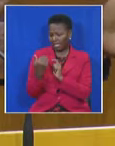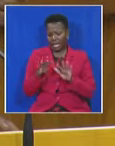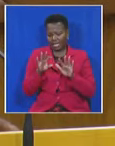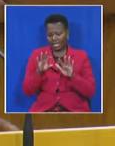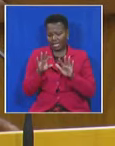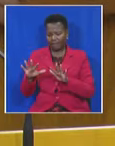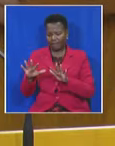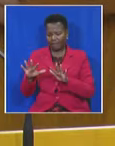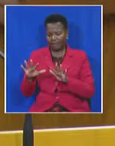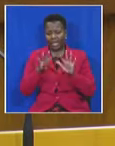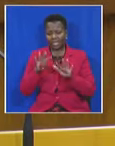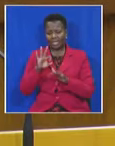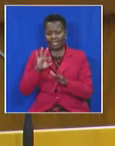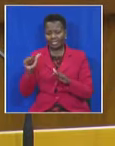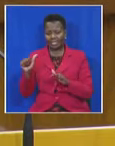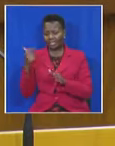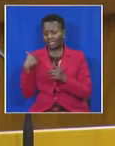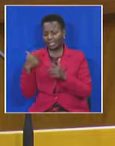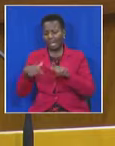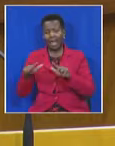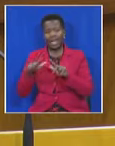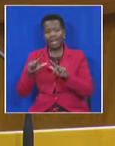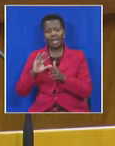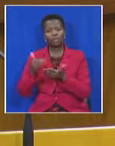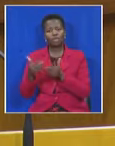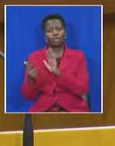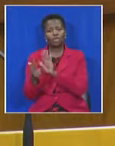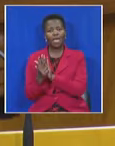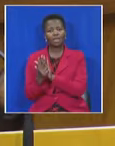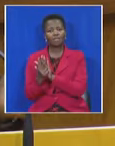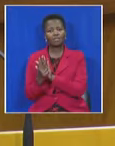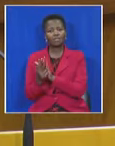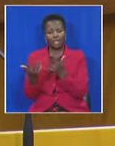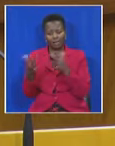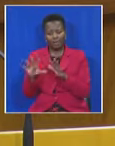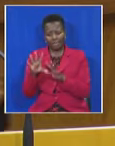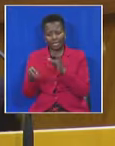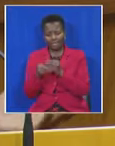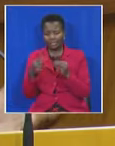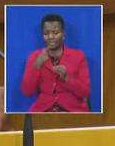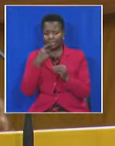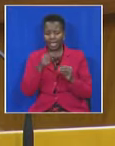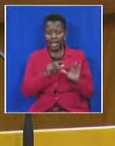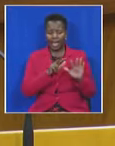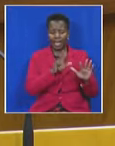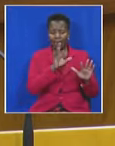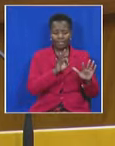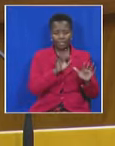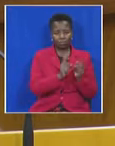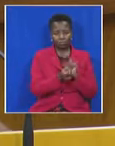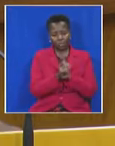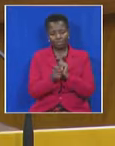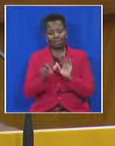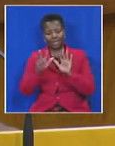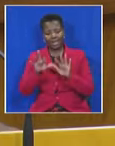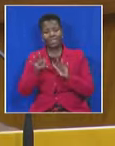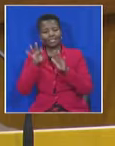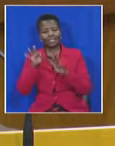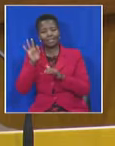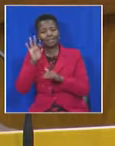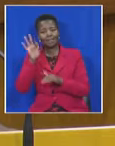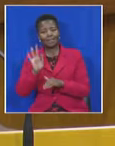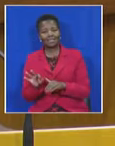1936 Land and Trust Act. When they tried to increase that 8% to 13%. And that